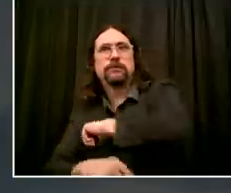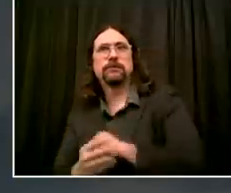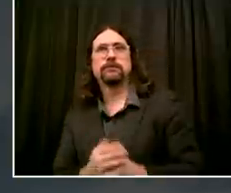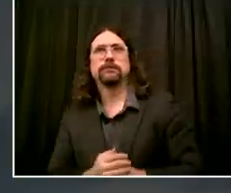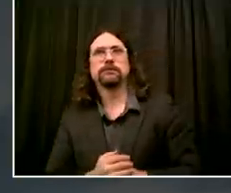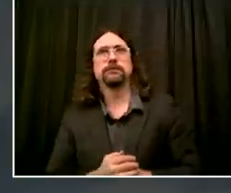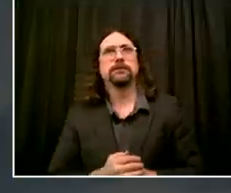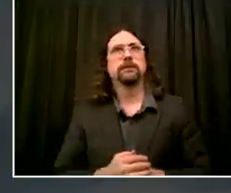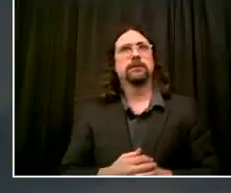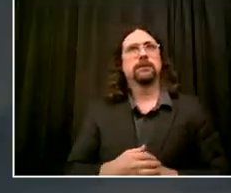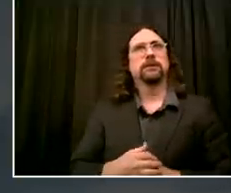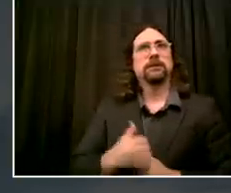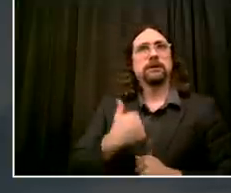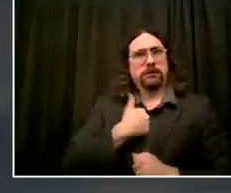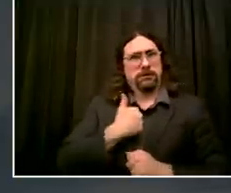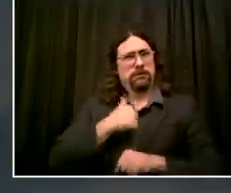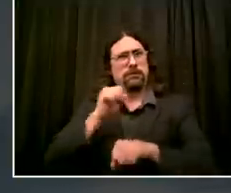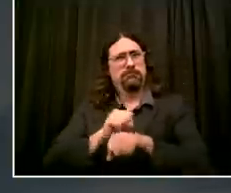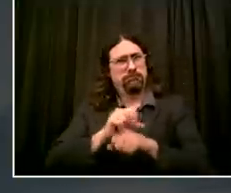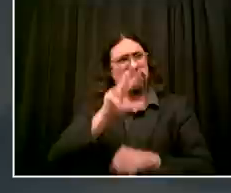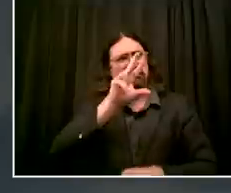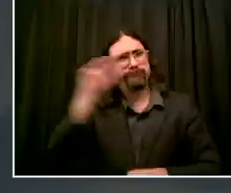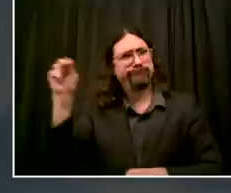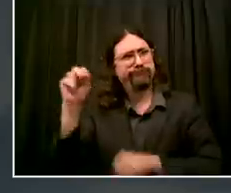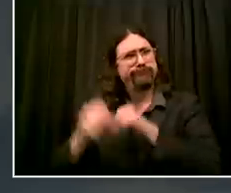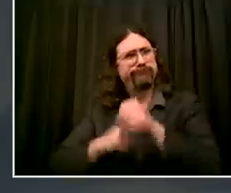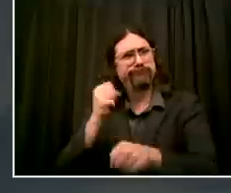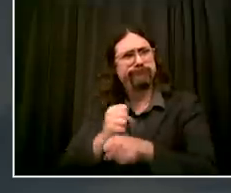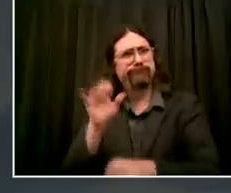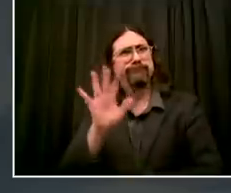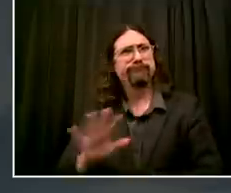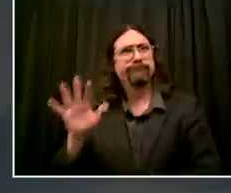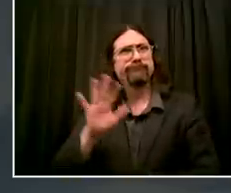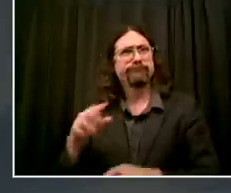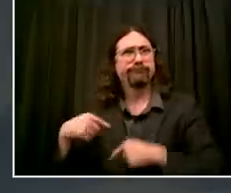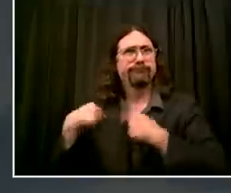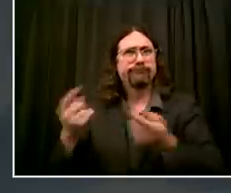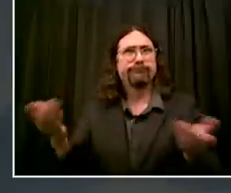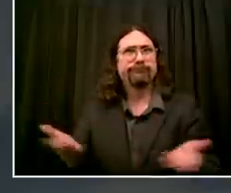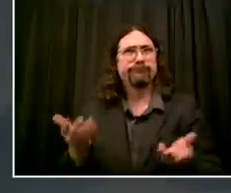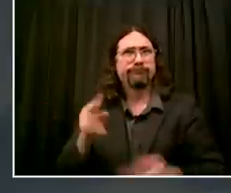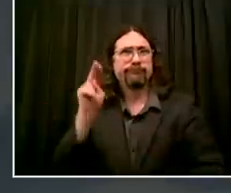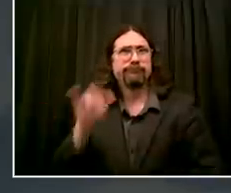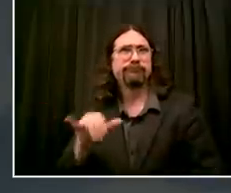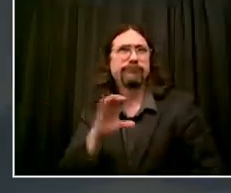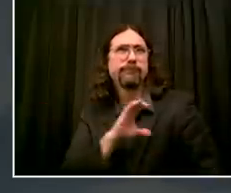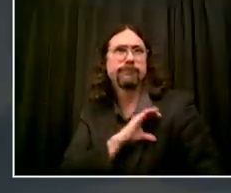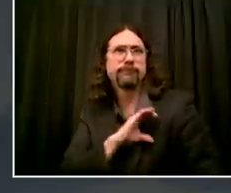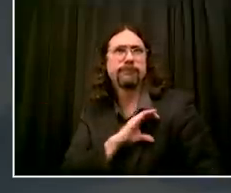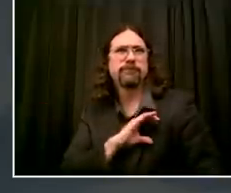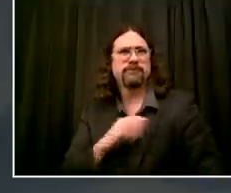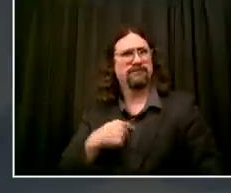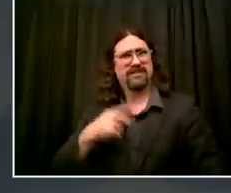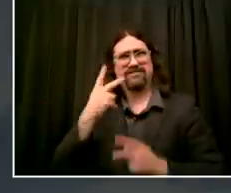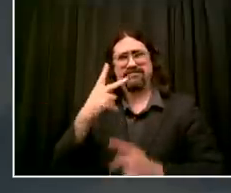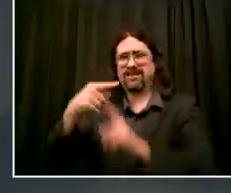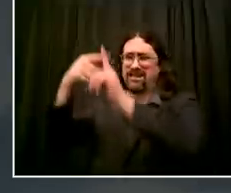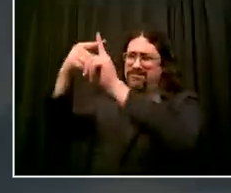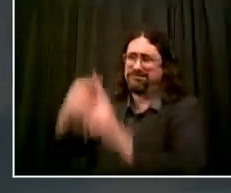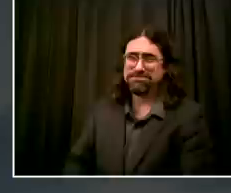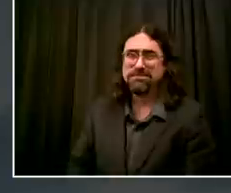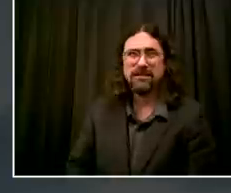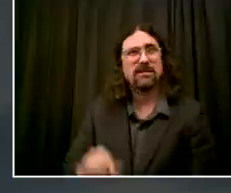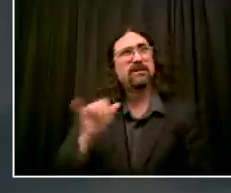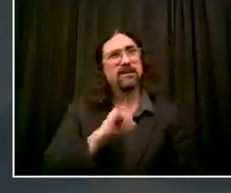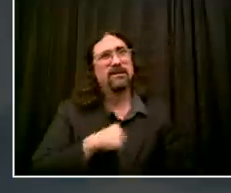good, the bad, and I've seen what works and what doesn't work. And what the mayor alluded to before was that when you look at where we've come